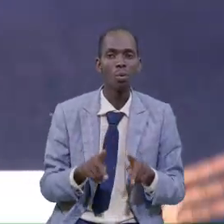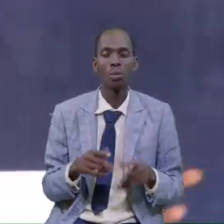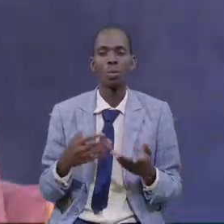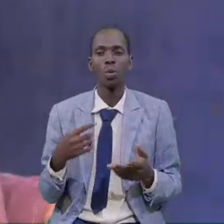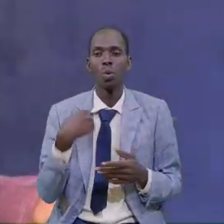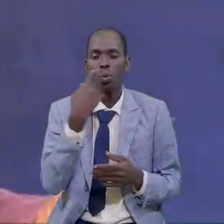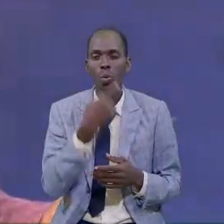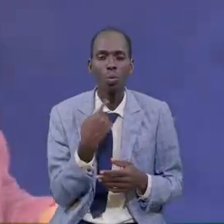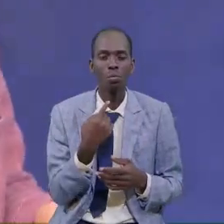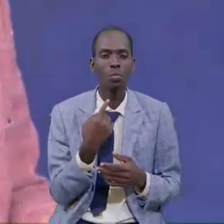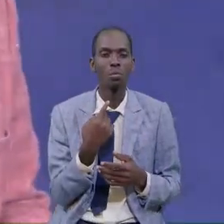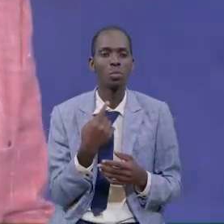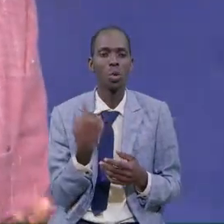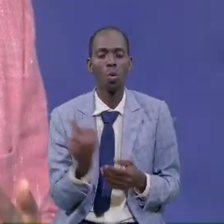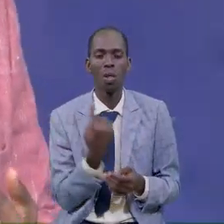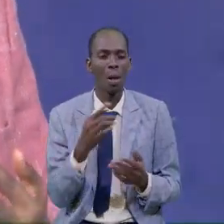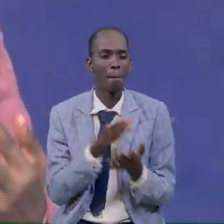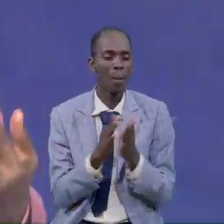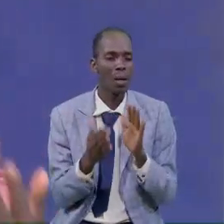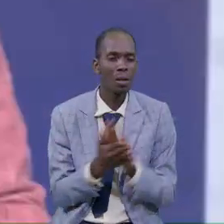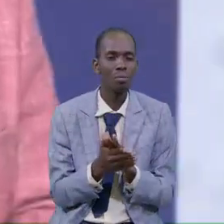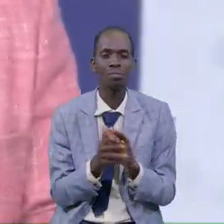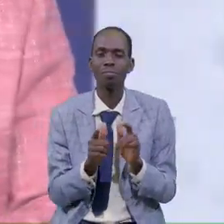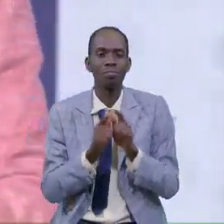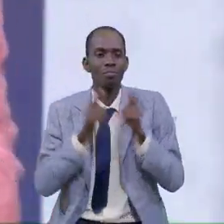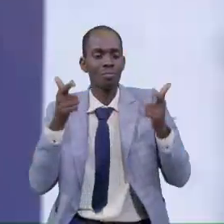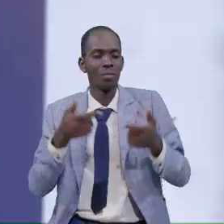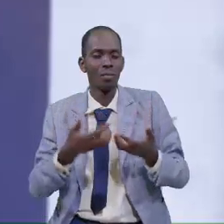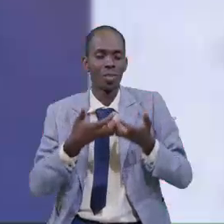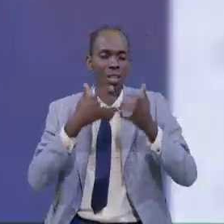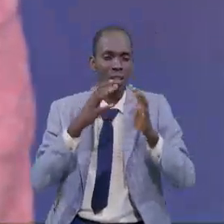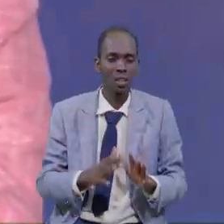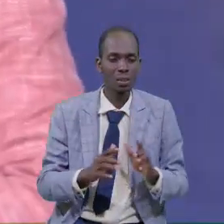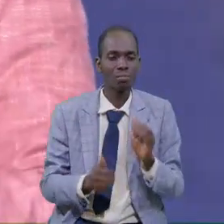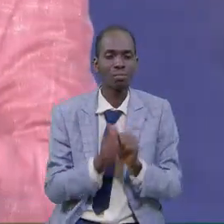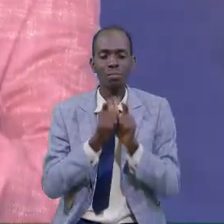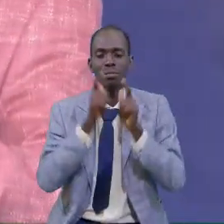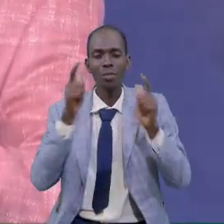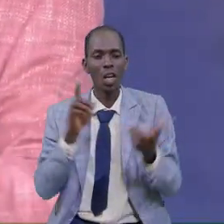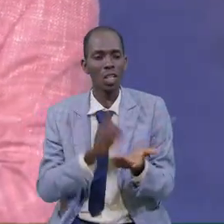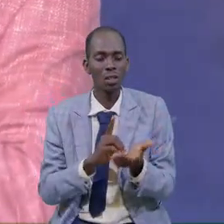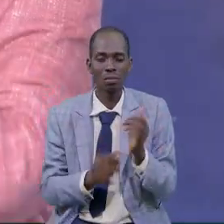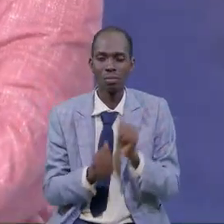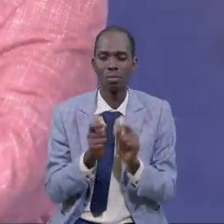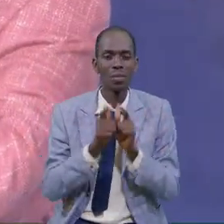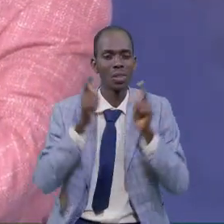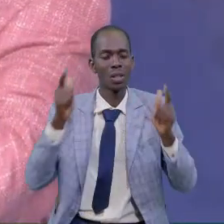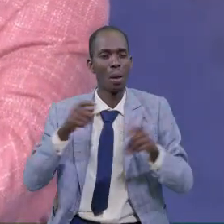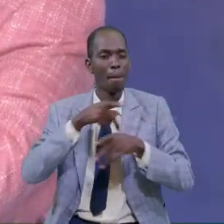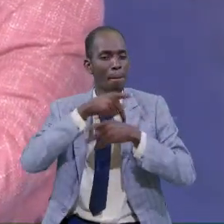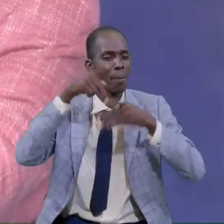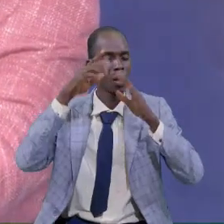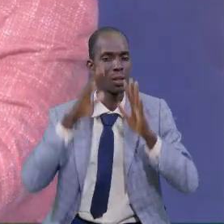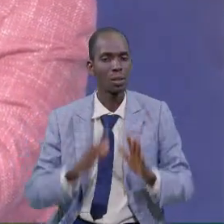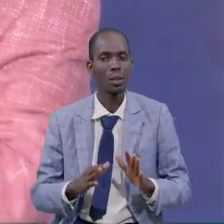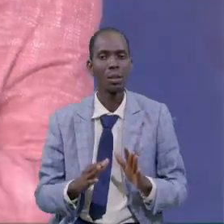don't only become greater engineer and greater doctor and greater professional, but who became